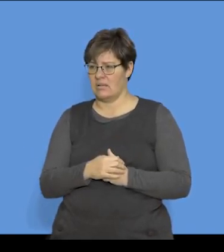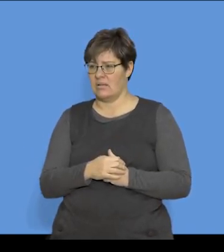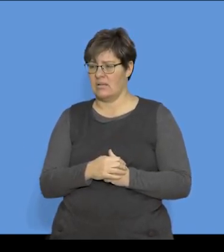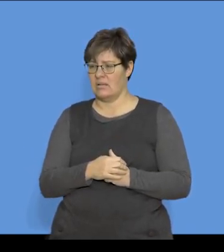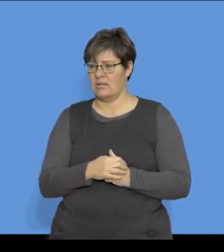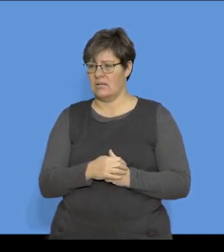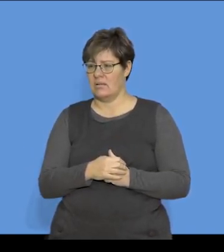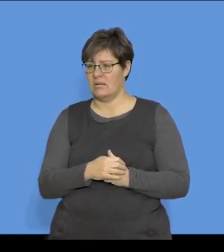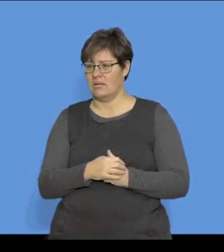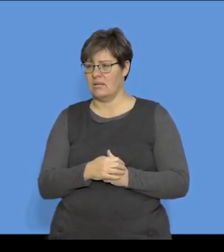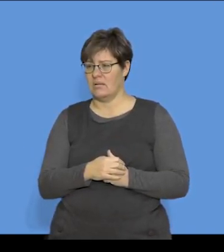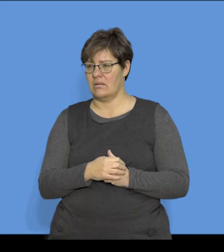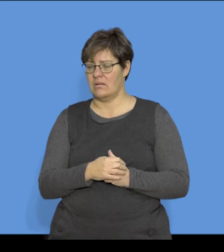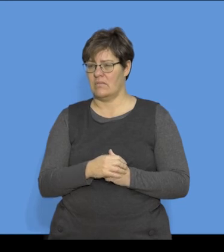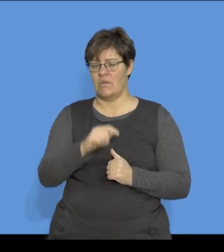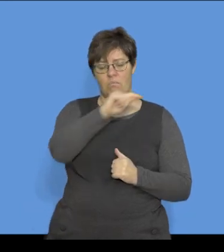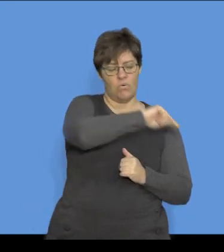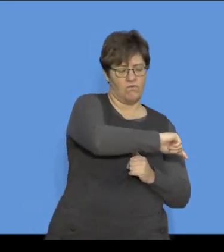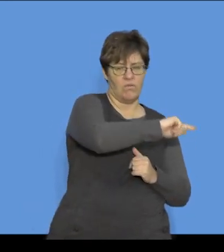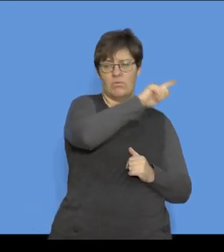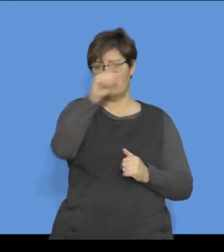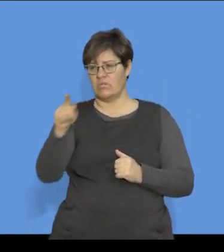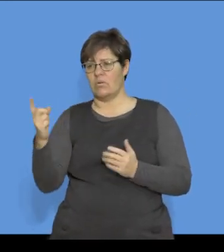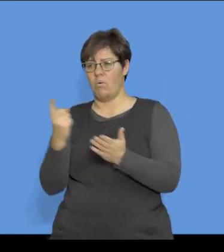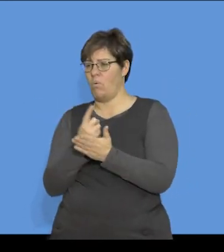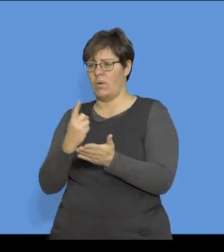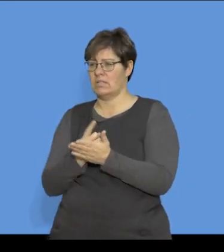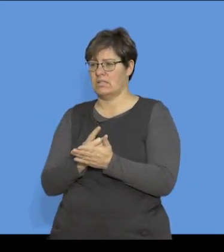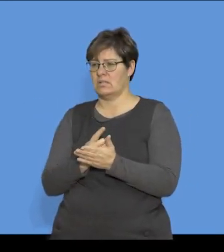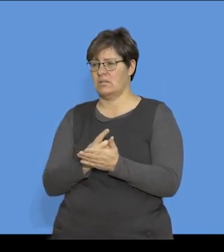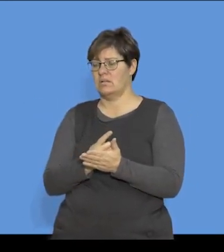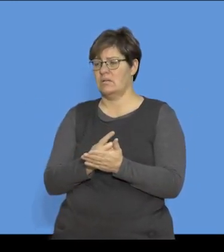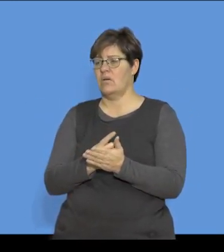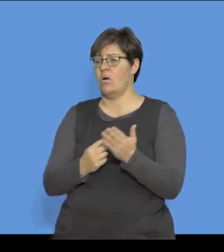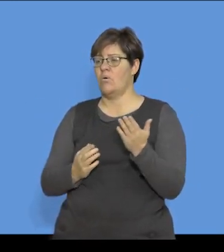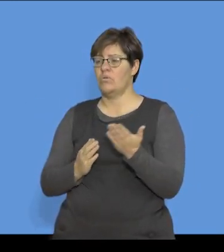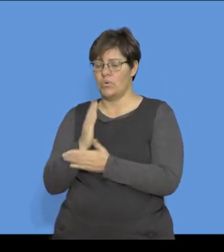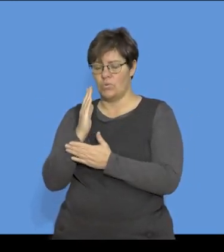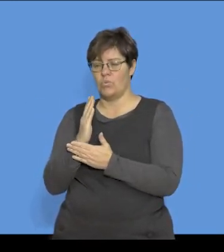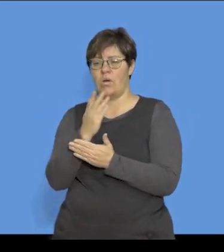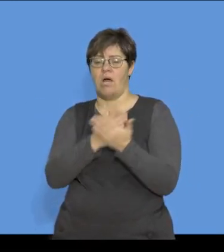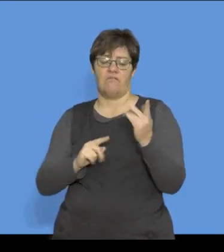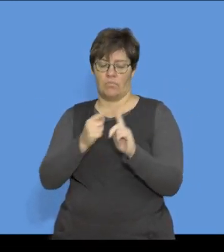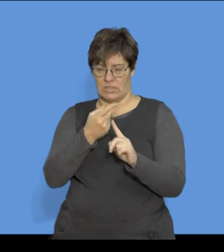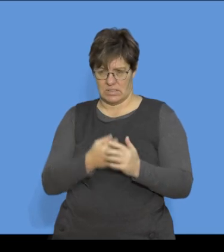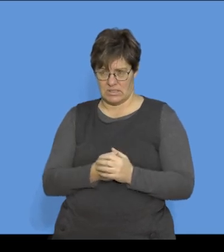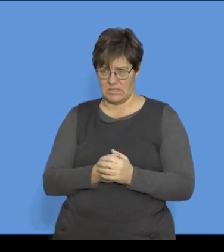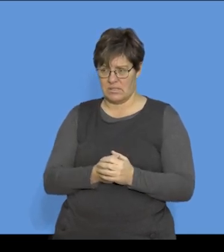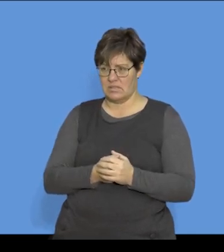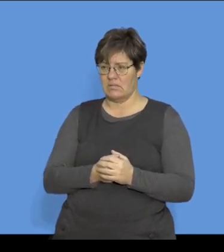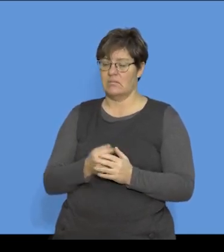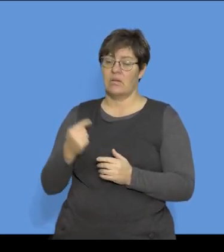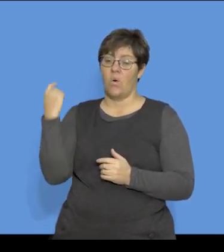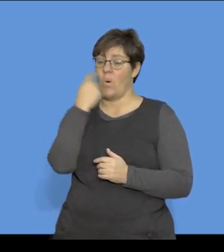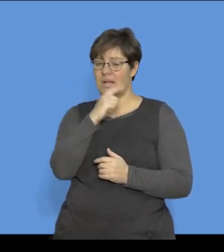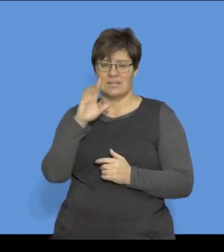Where if I move it like that, it will forever be when it is passing through the midpoint. That white line,